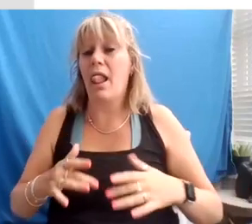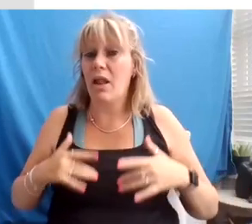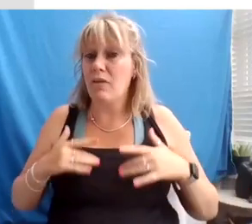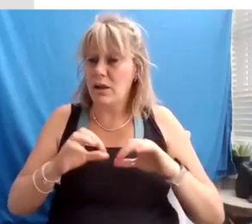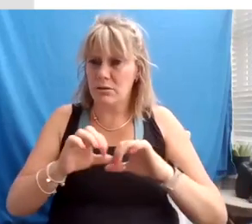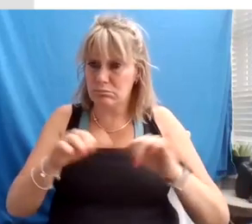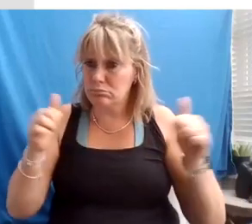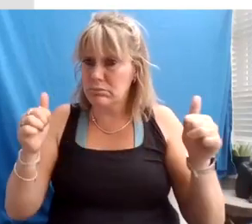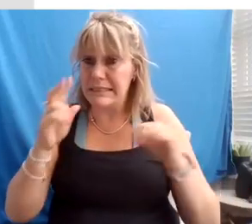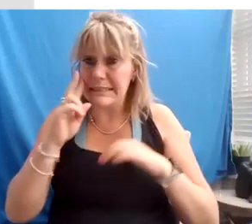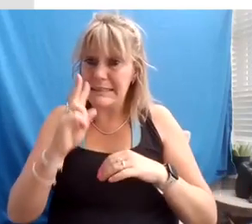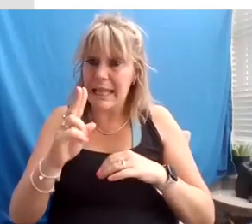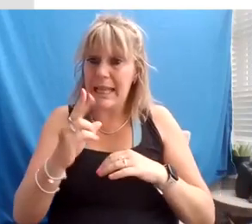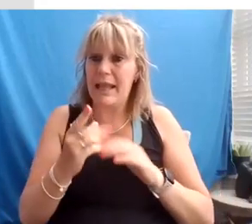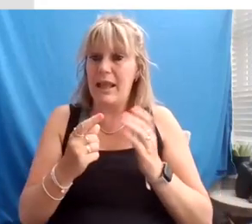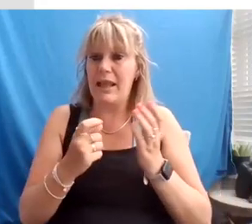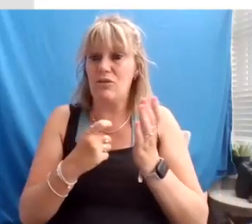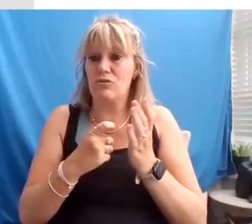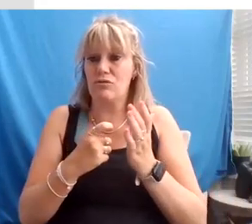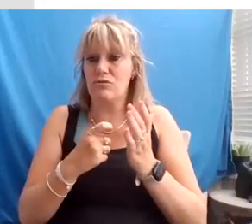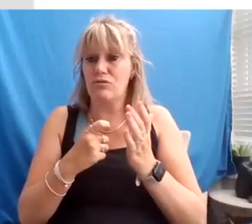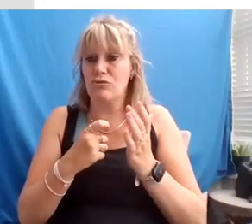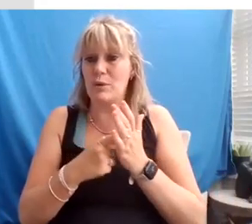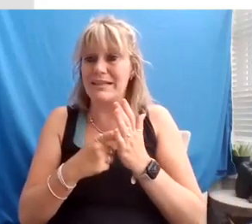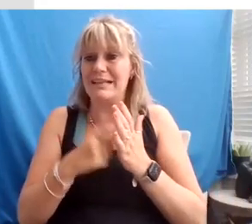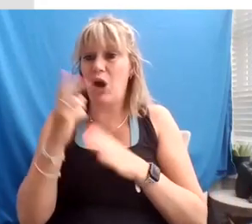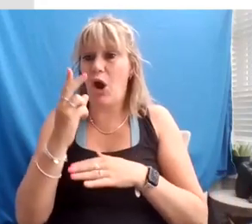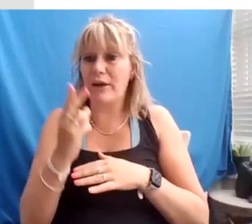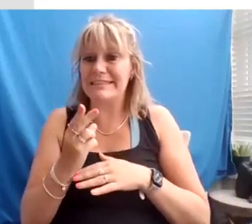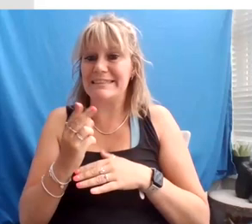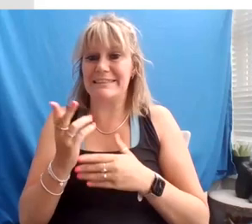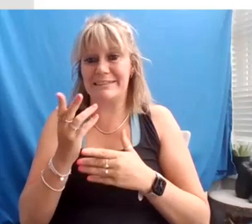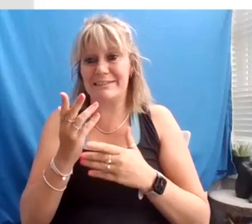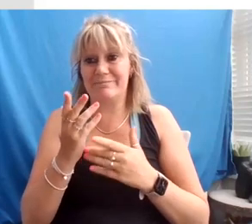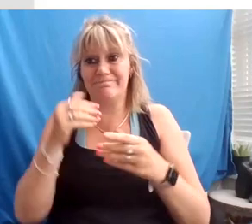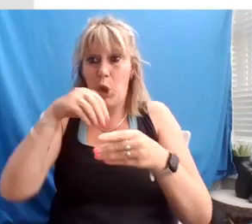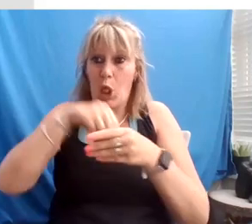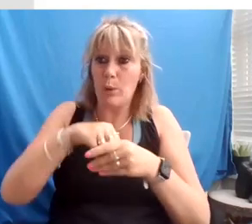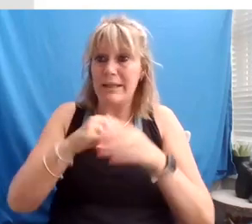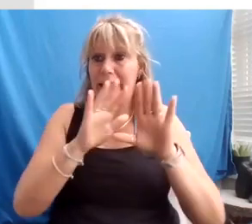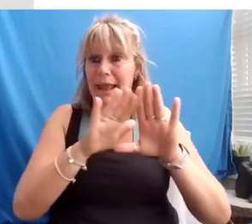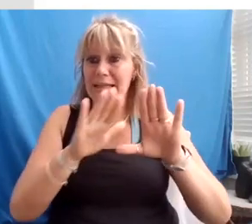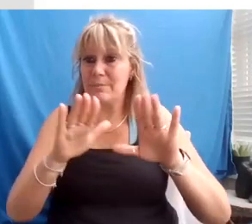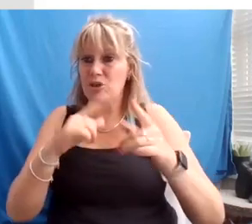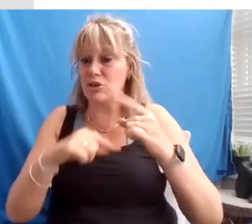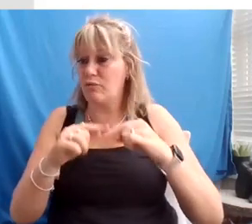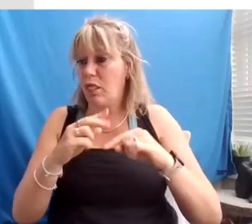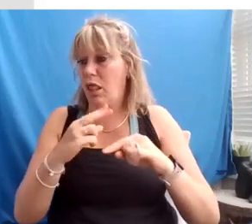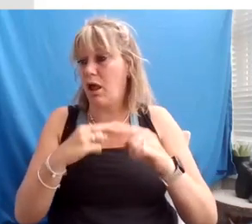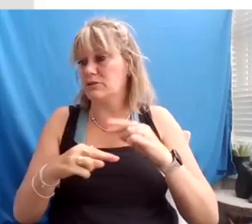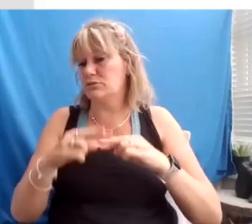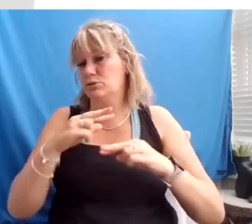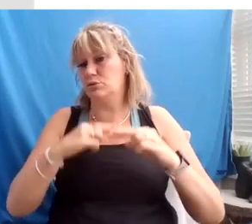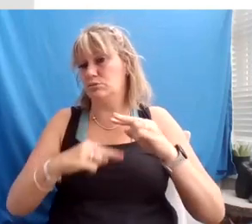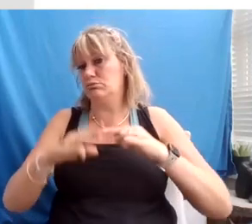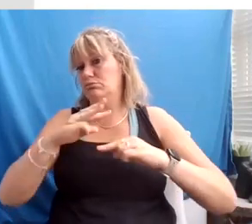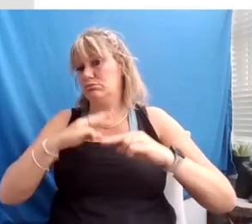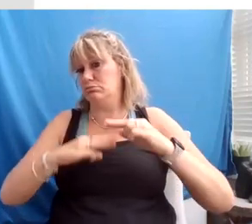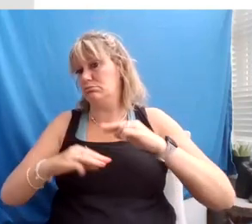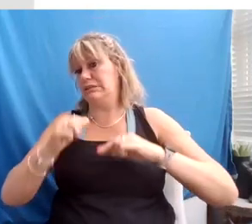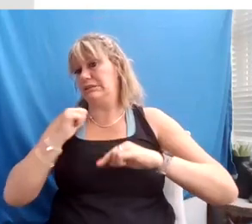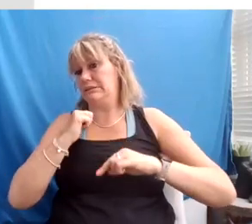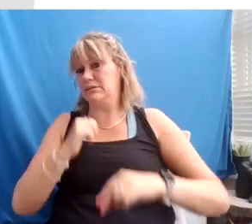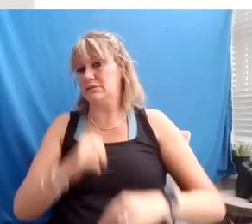Rosetta artists entering the open exhibitions in the last few years. So over to you, Fee. Hi, everyone.